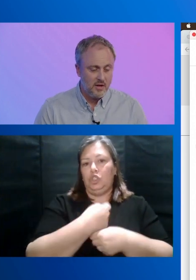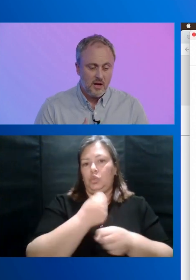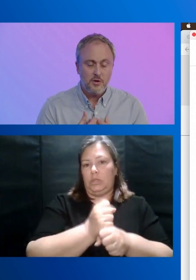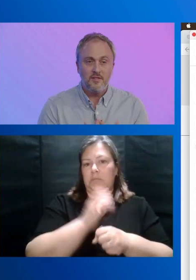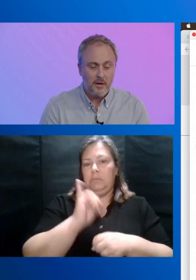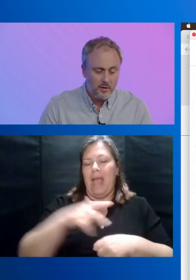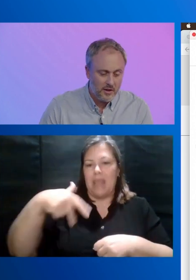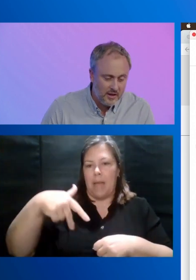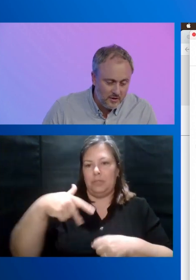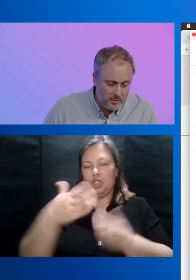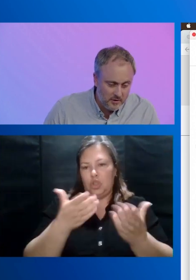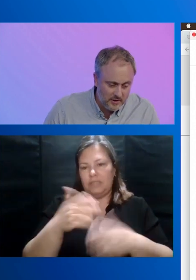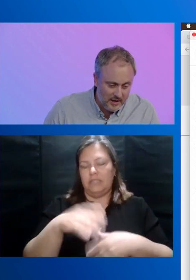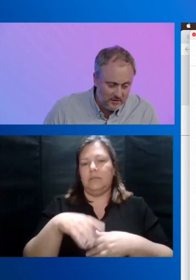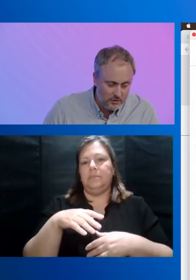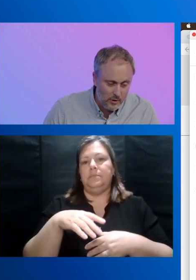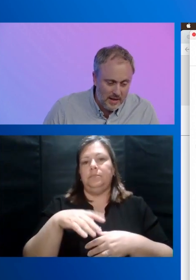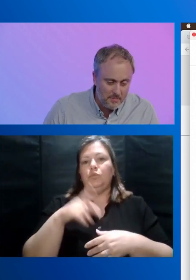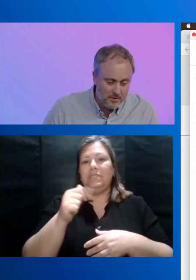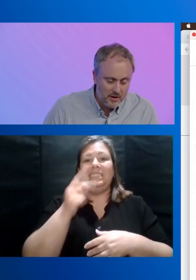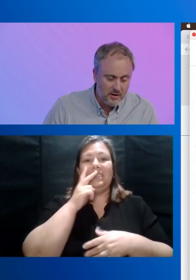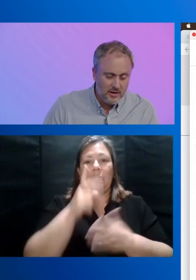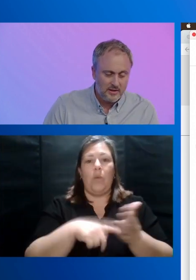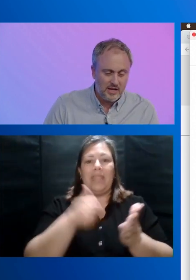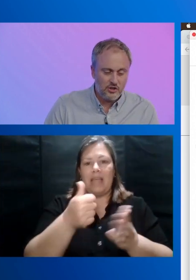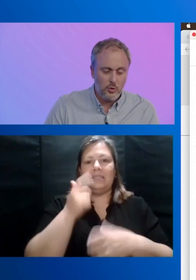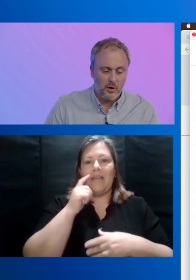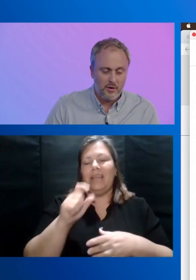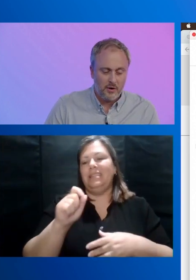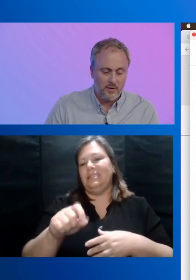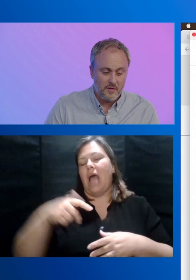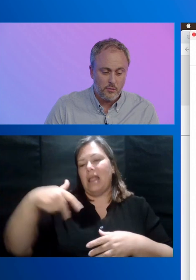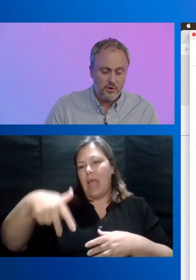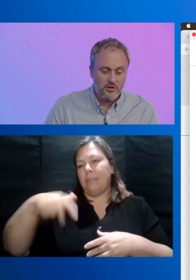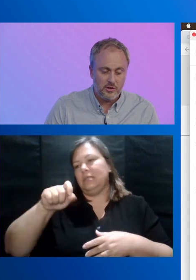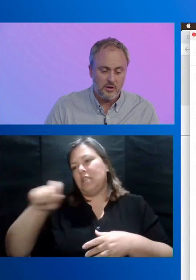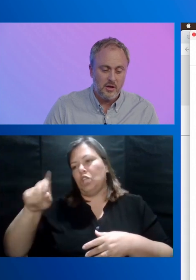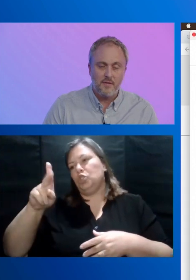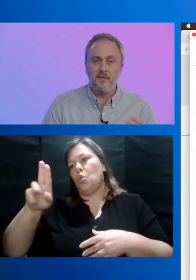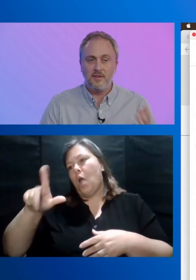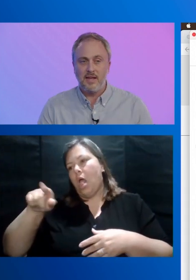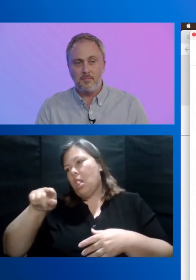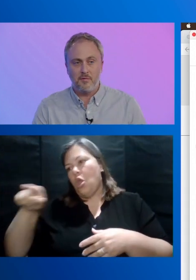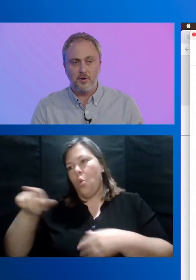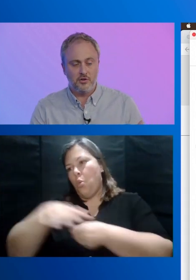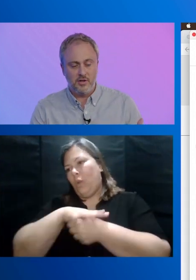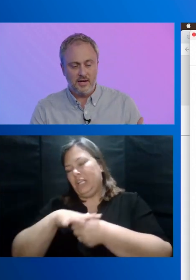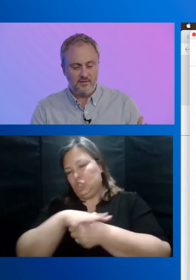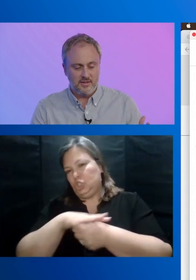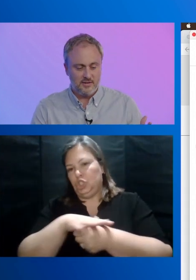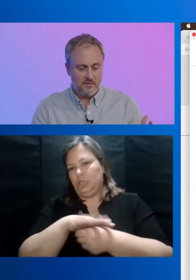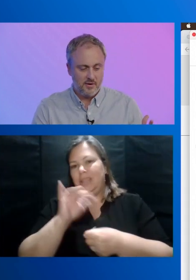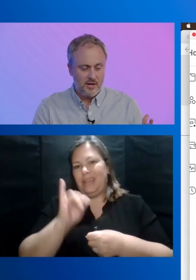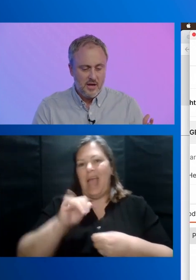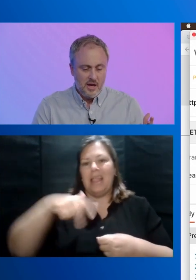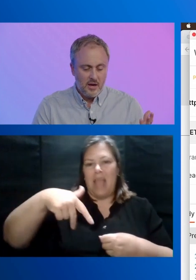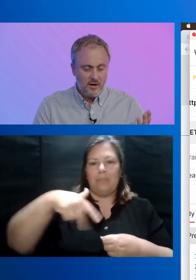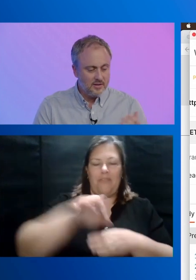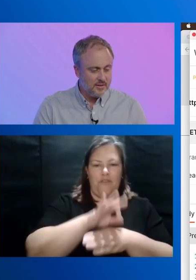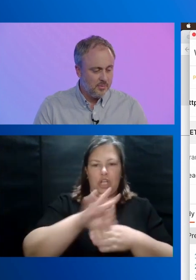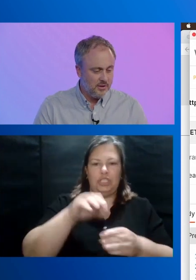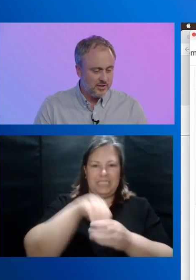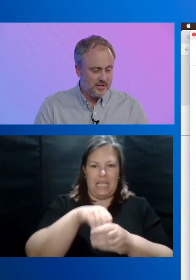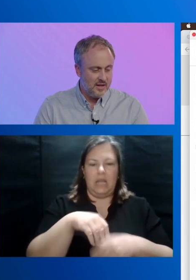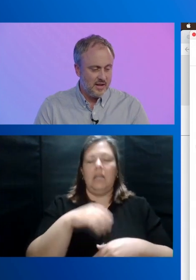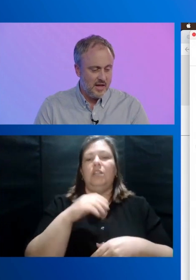service. And you can tell that it is because it has .lambda-URL and then the region that this Lambda function exists in, right? And I